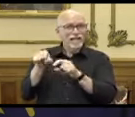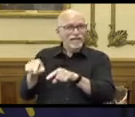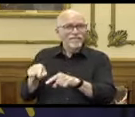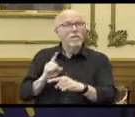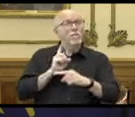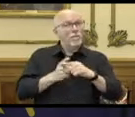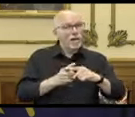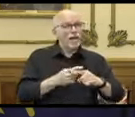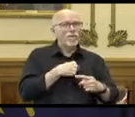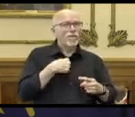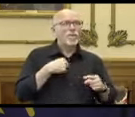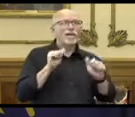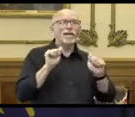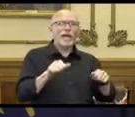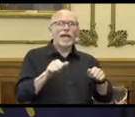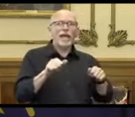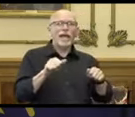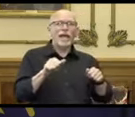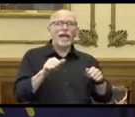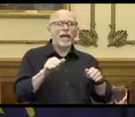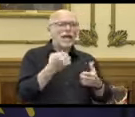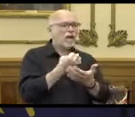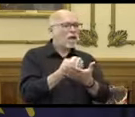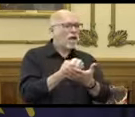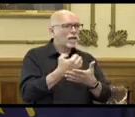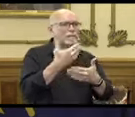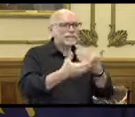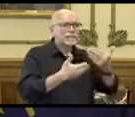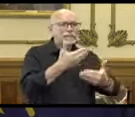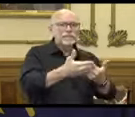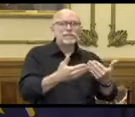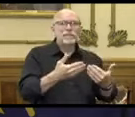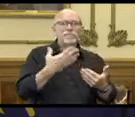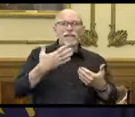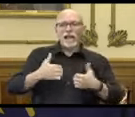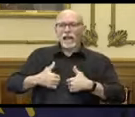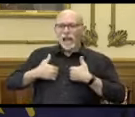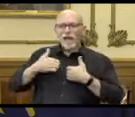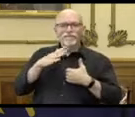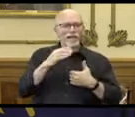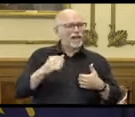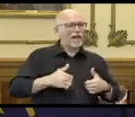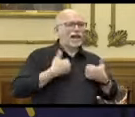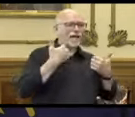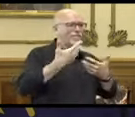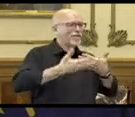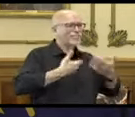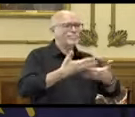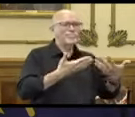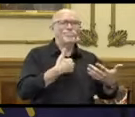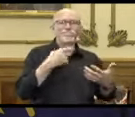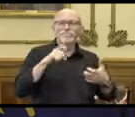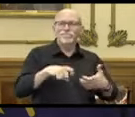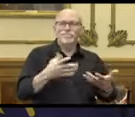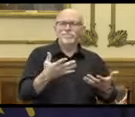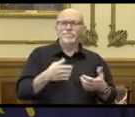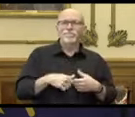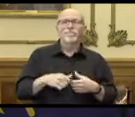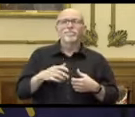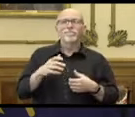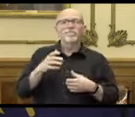but that we have the ability to get our economy still moving. This is about lives and livelihoods, as we always talk about.